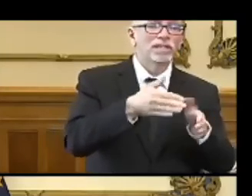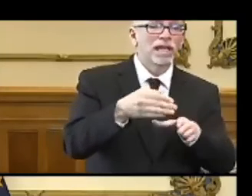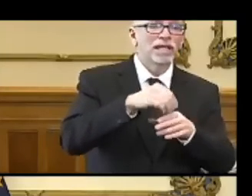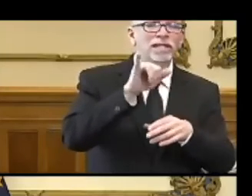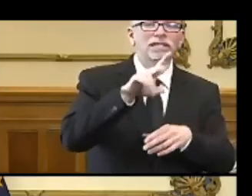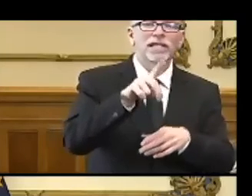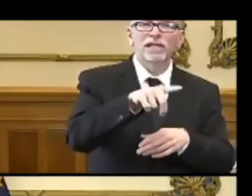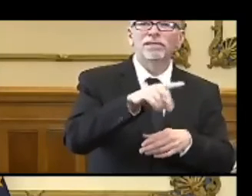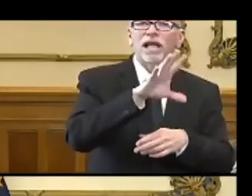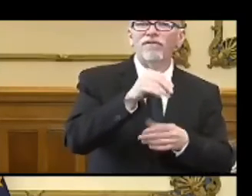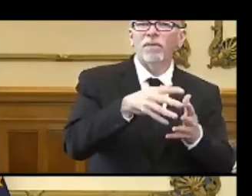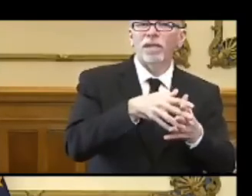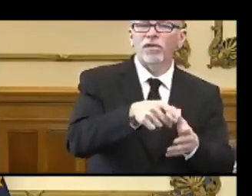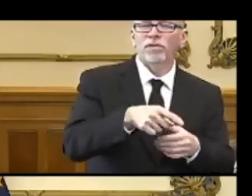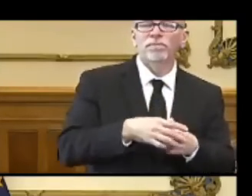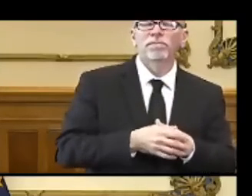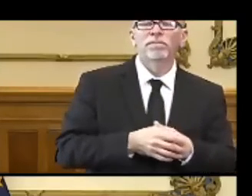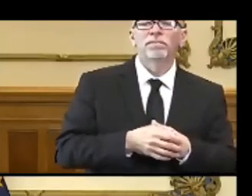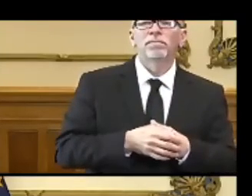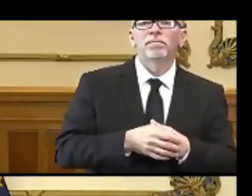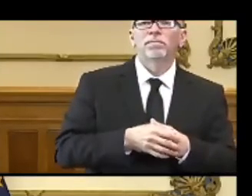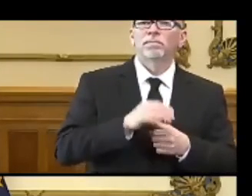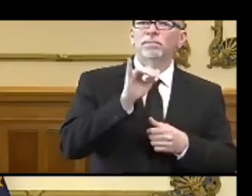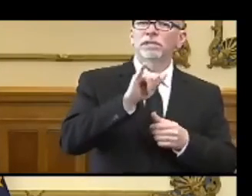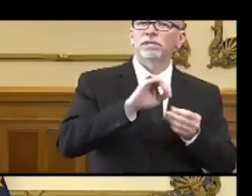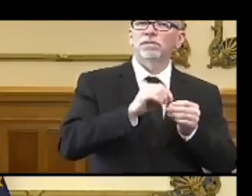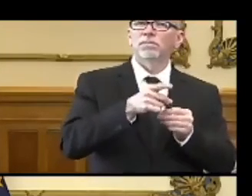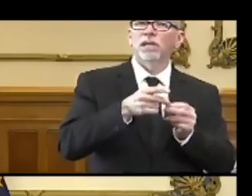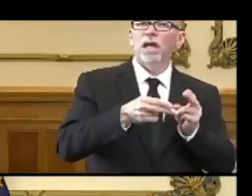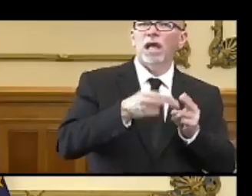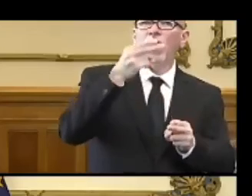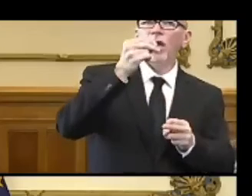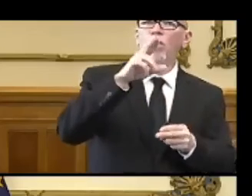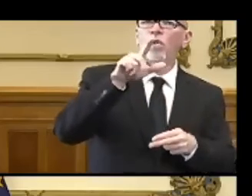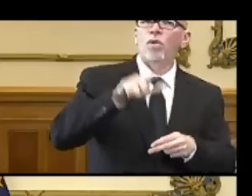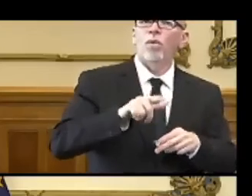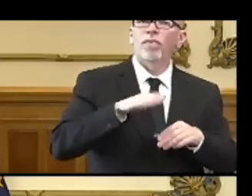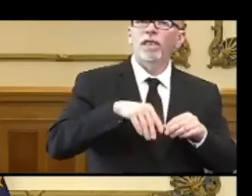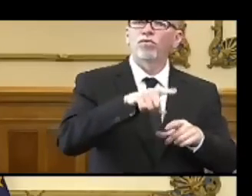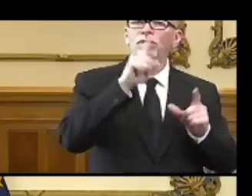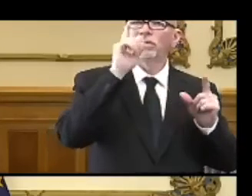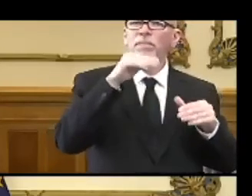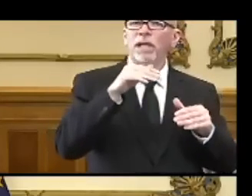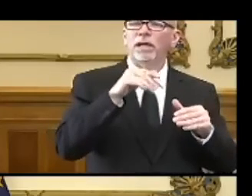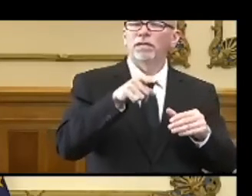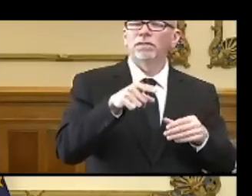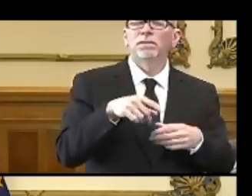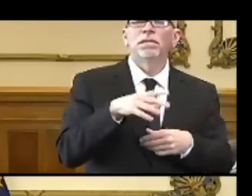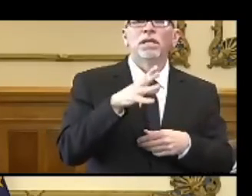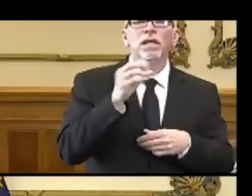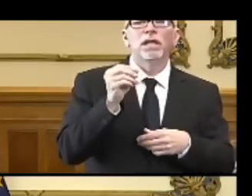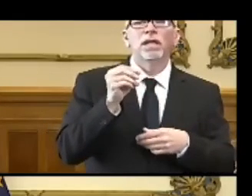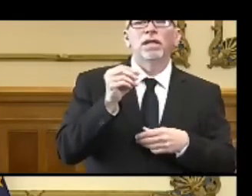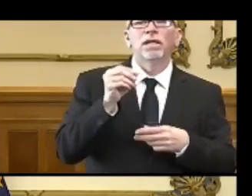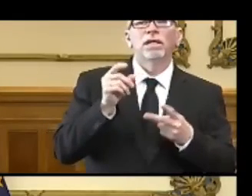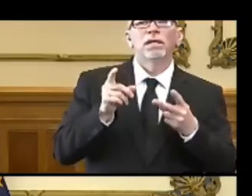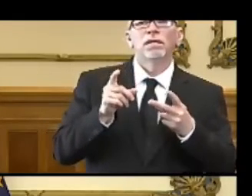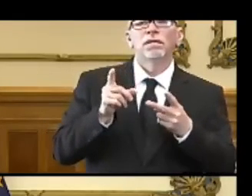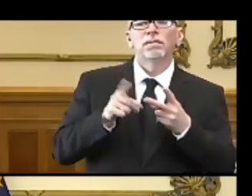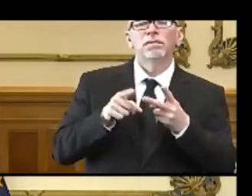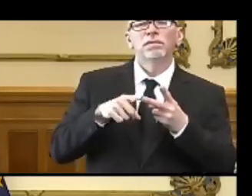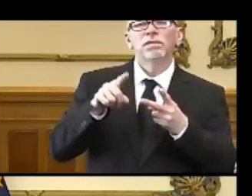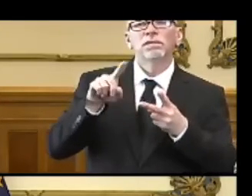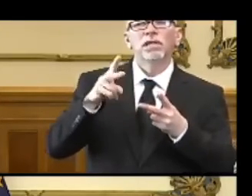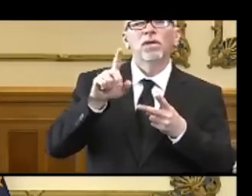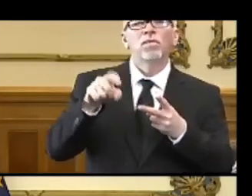Indiana are African American, is that figure higher or lower than what you were expecting? And number two